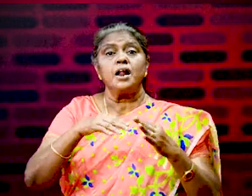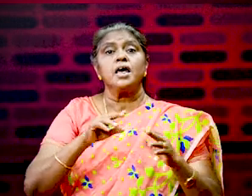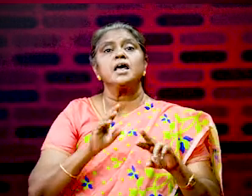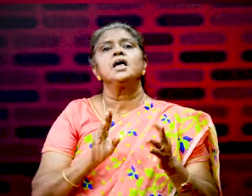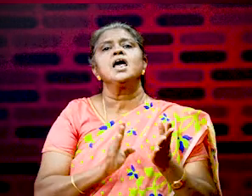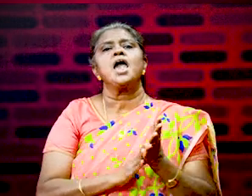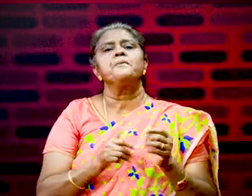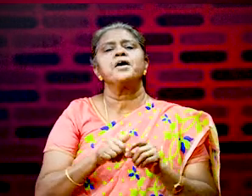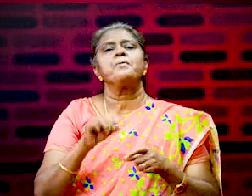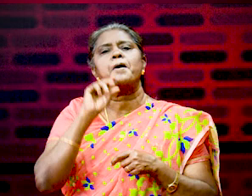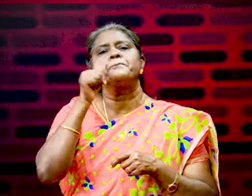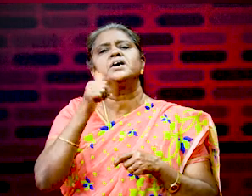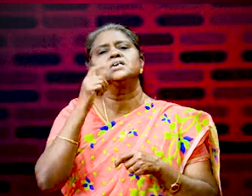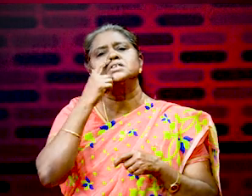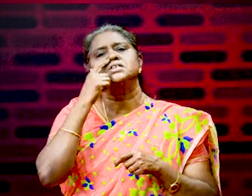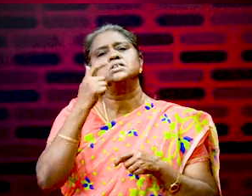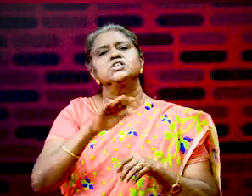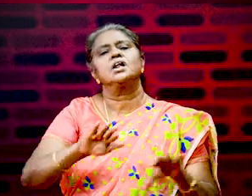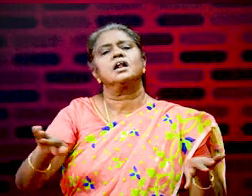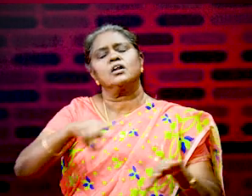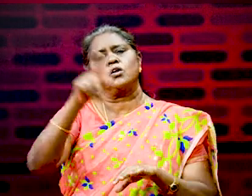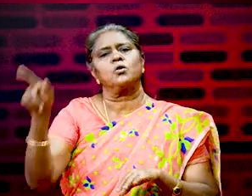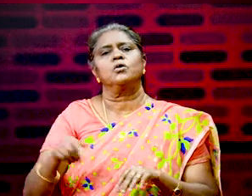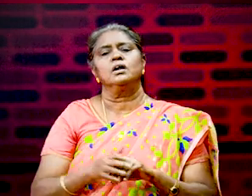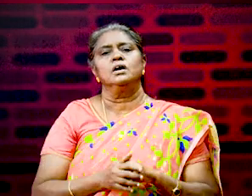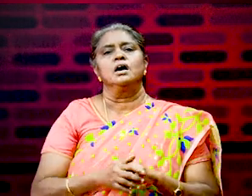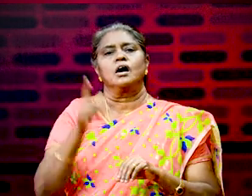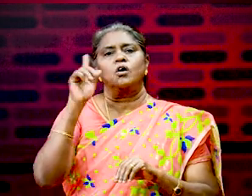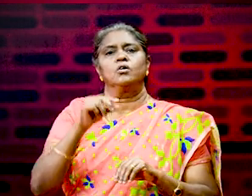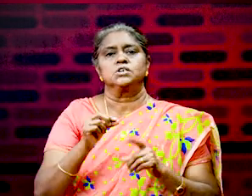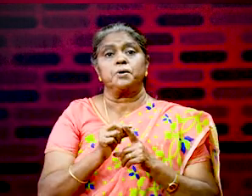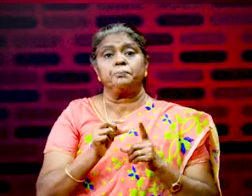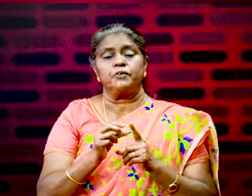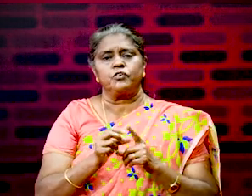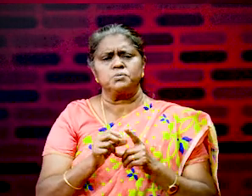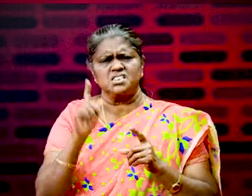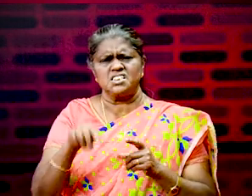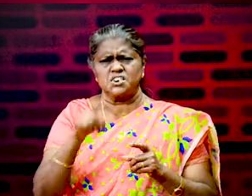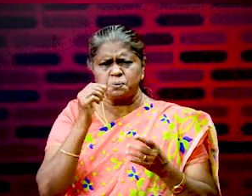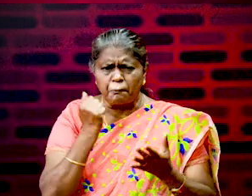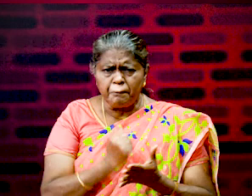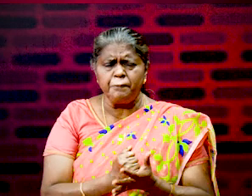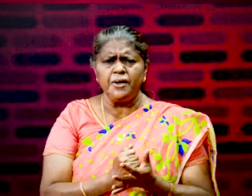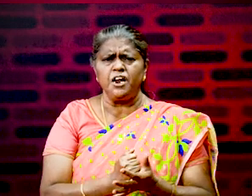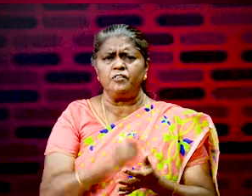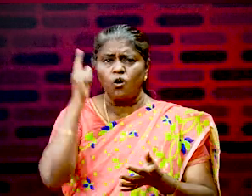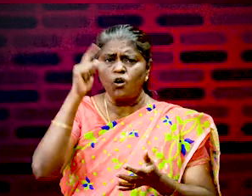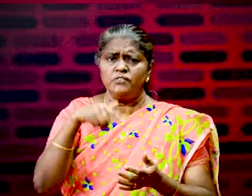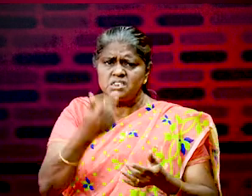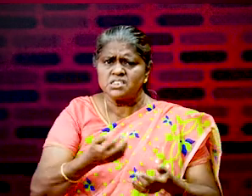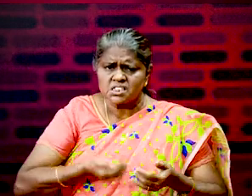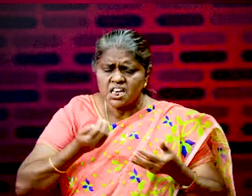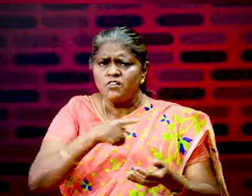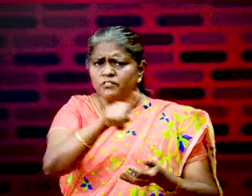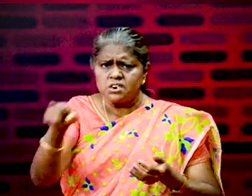Just believe. God will save your children. God will save your spouse. God will save your parents, your brothers and sisters. You